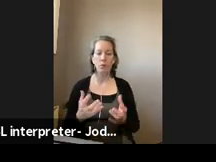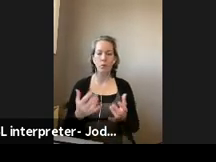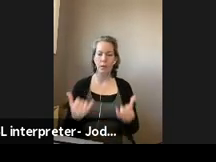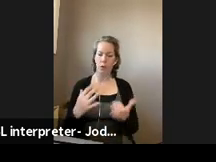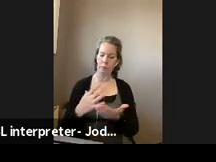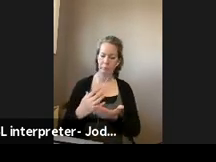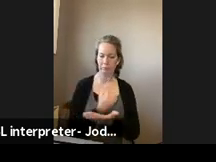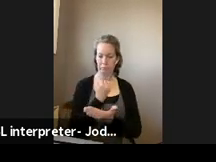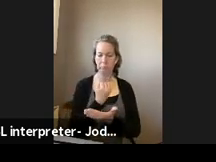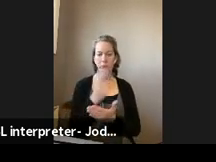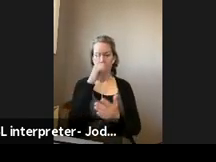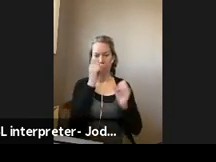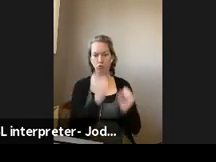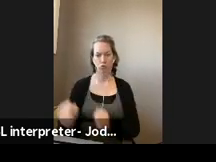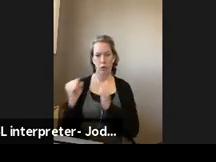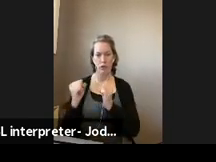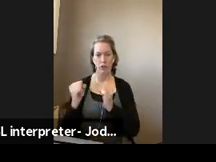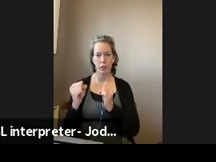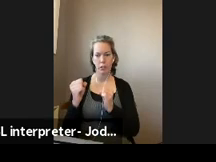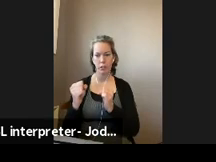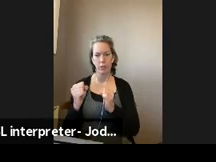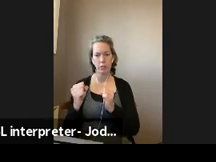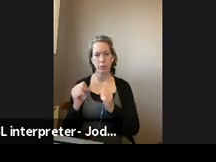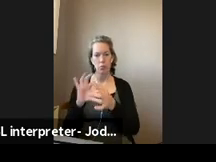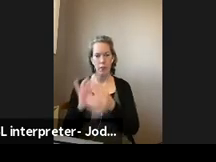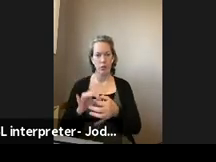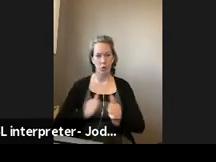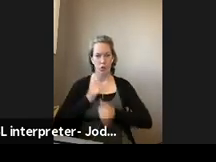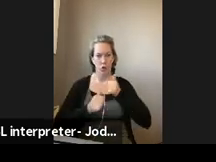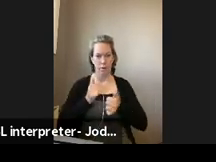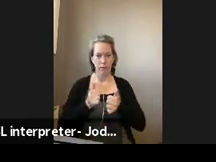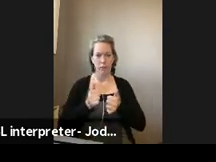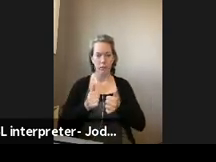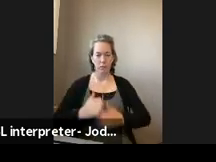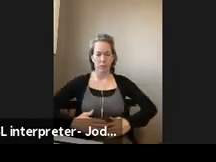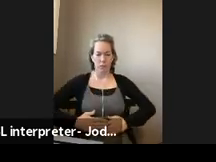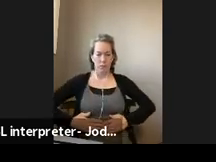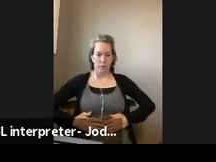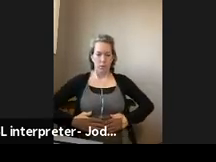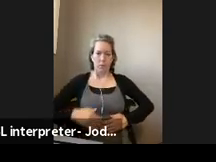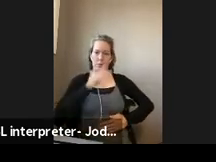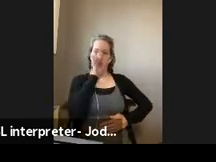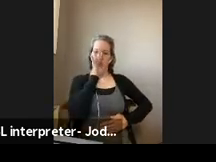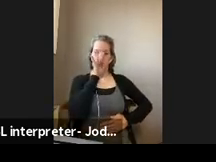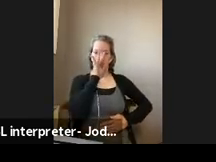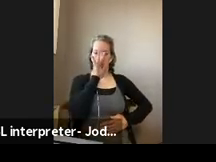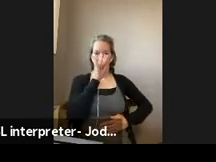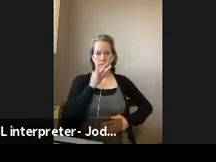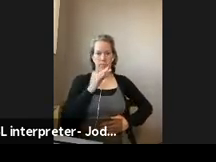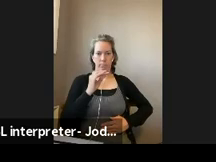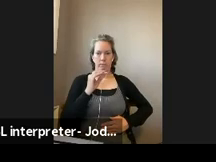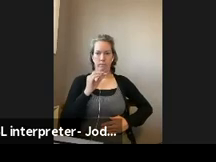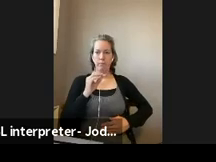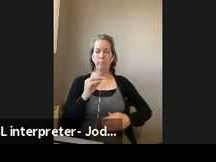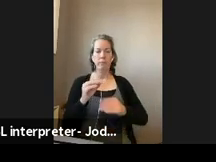being assertive. So one would be speaking from your diaphragm, being very clear with the no, and knowing that it's not that you're